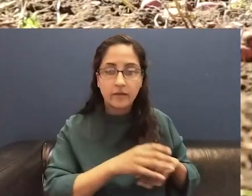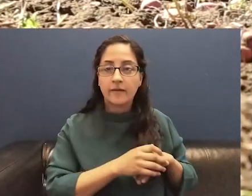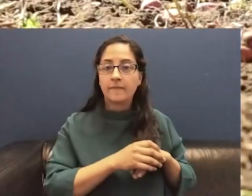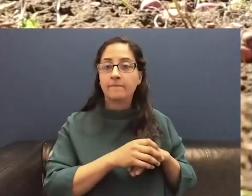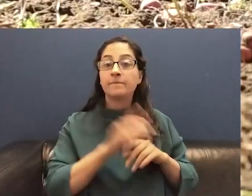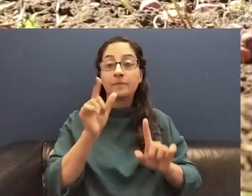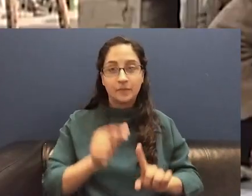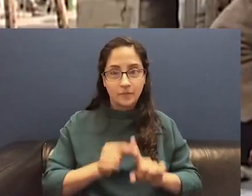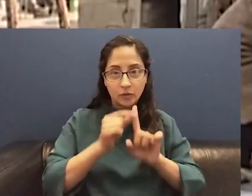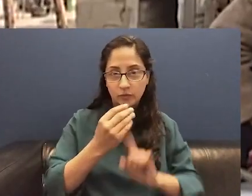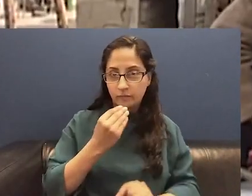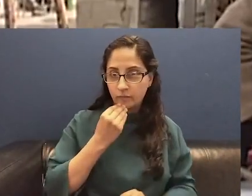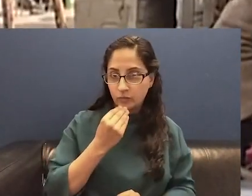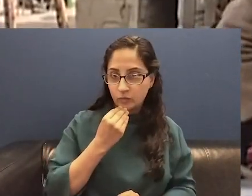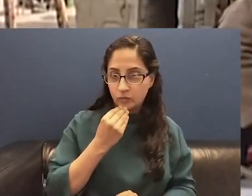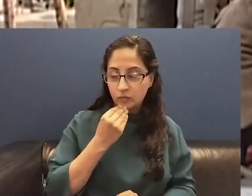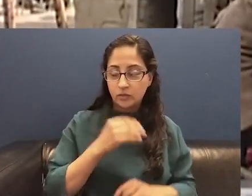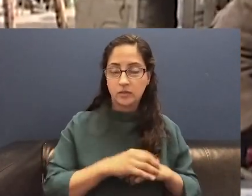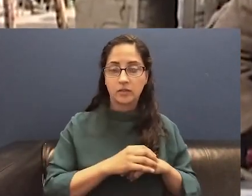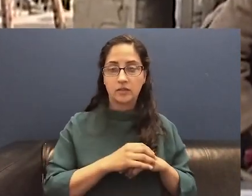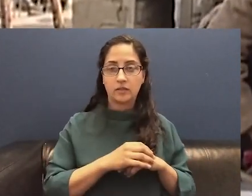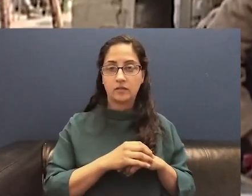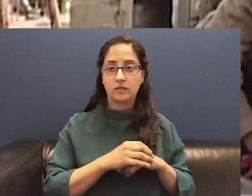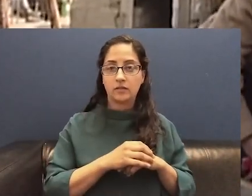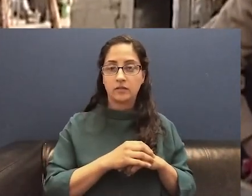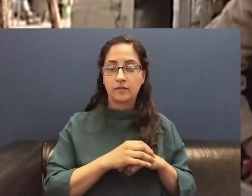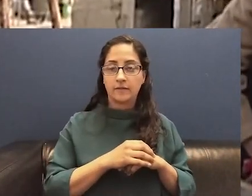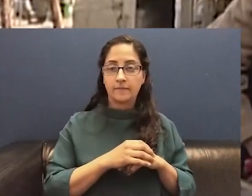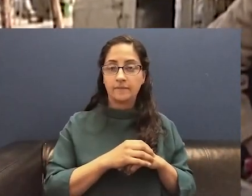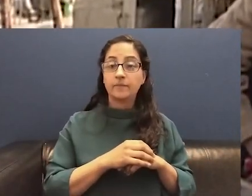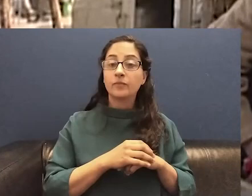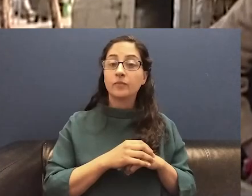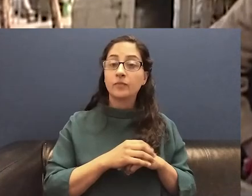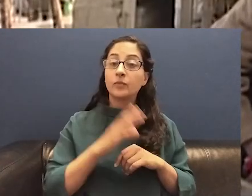and particularly during last very difficult winter,